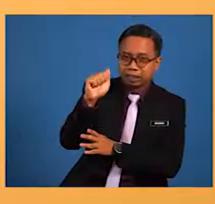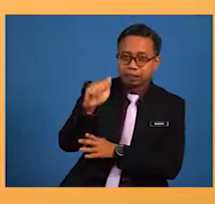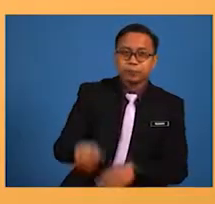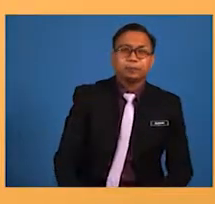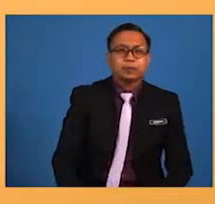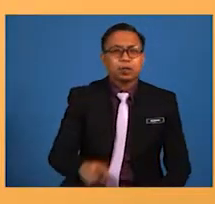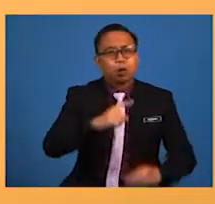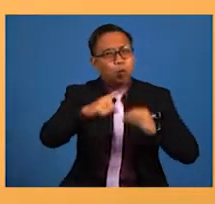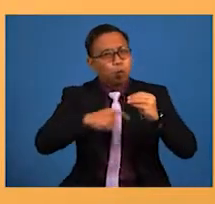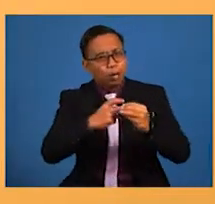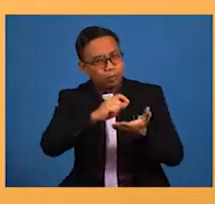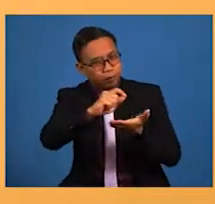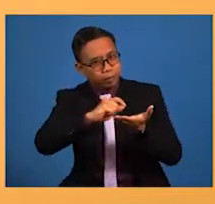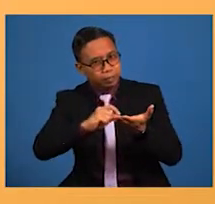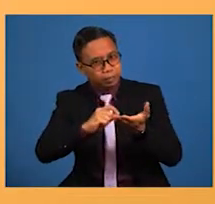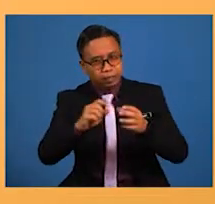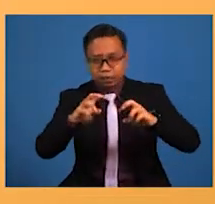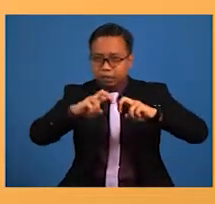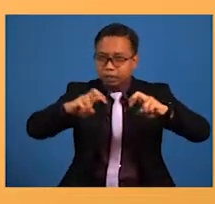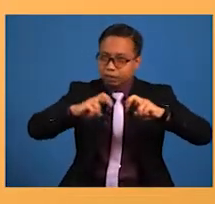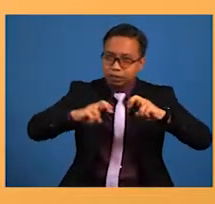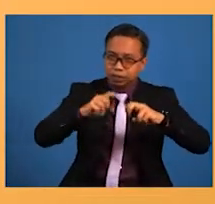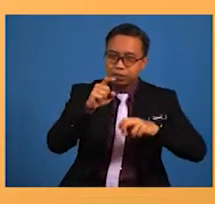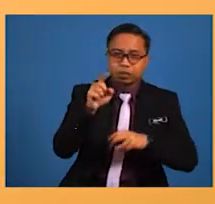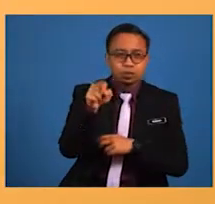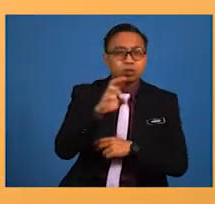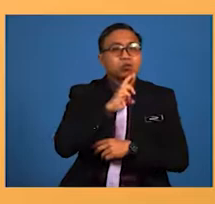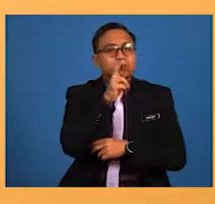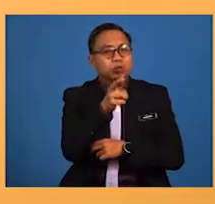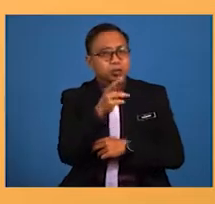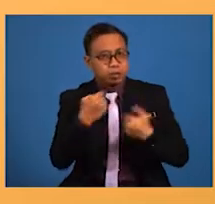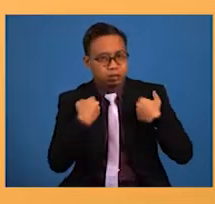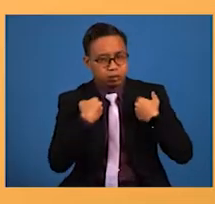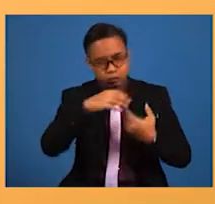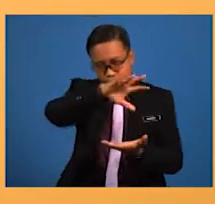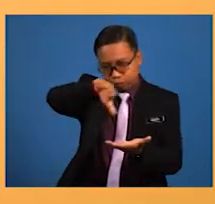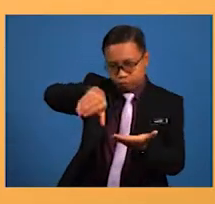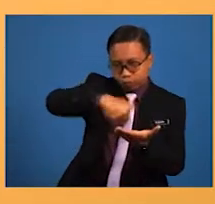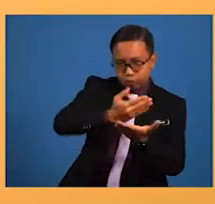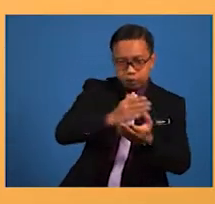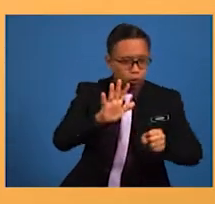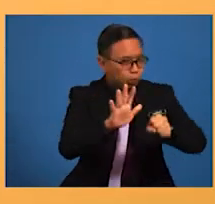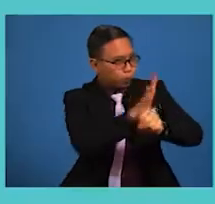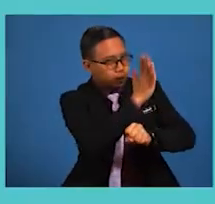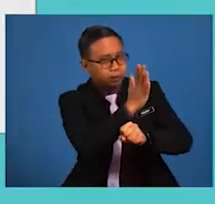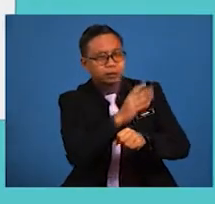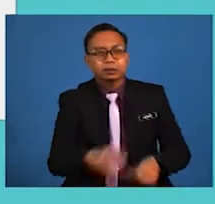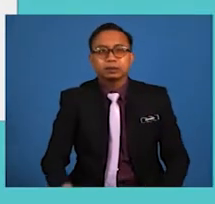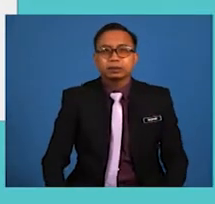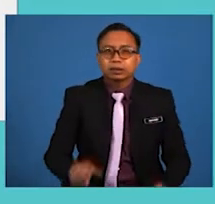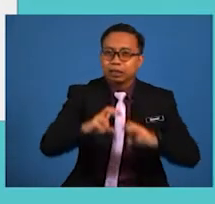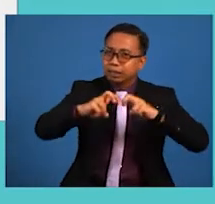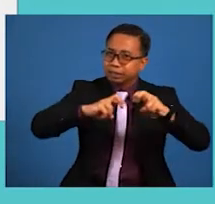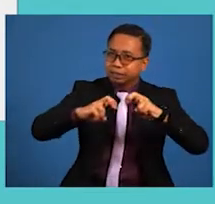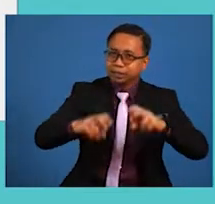When writing an analysis, make sure you have all the elements needed for a complete set of analysis.